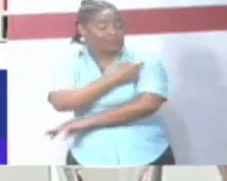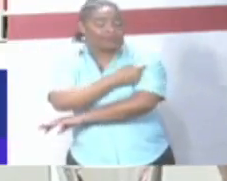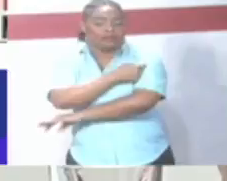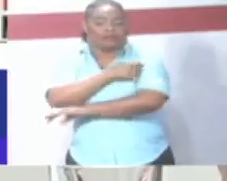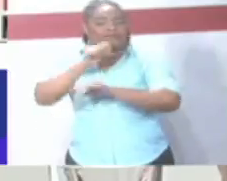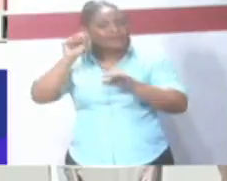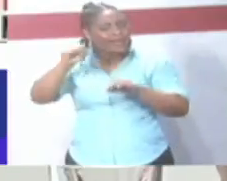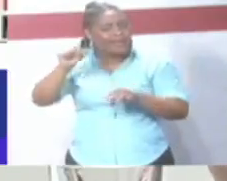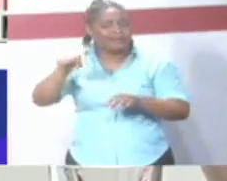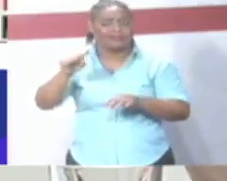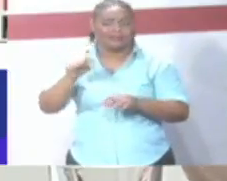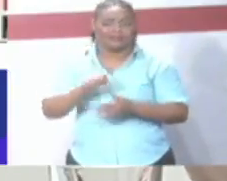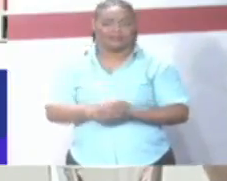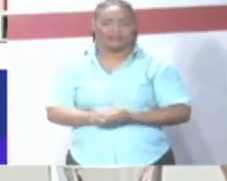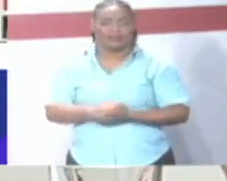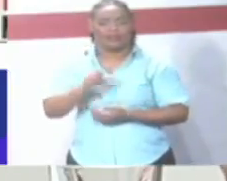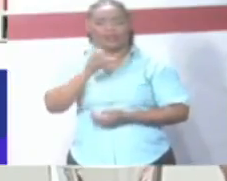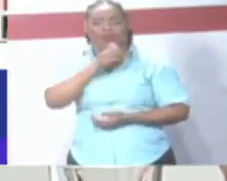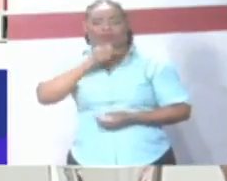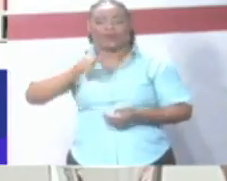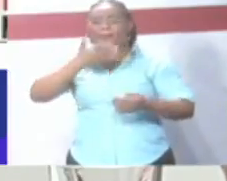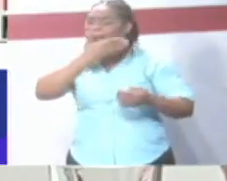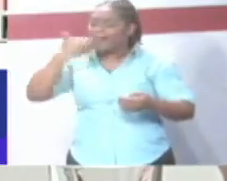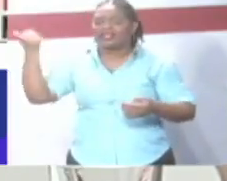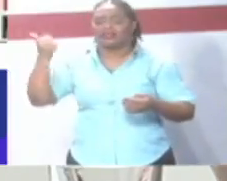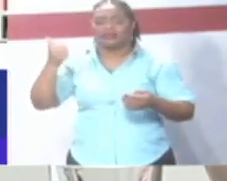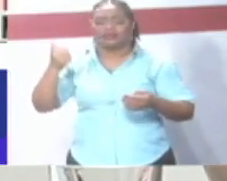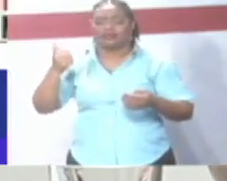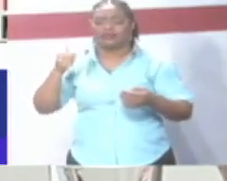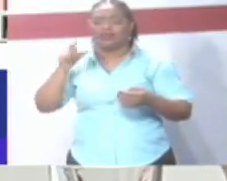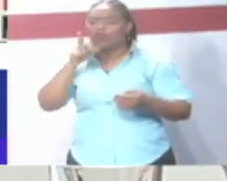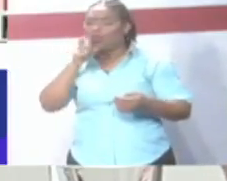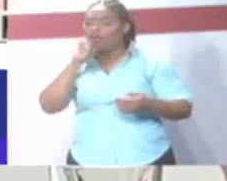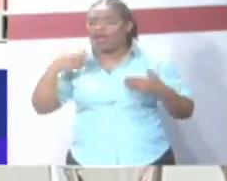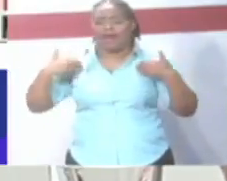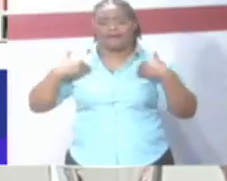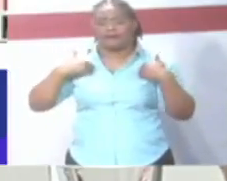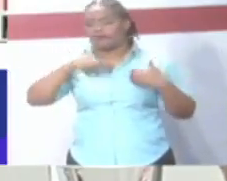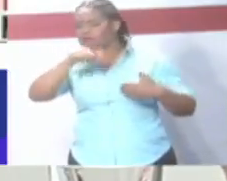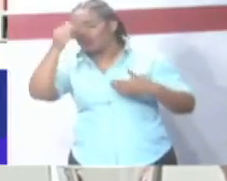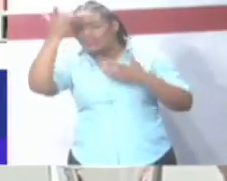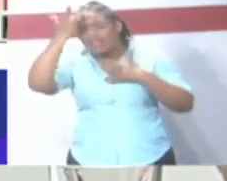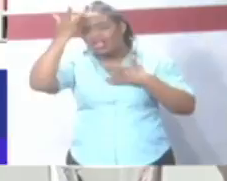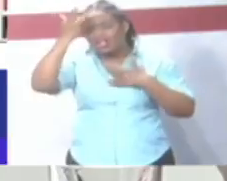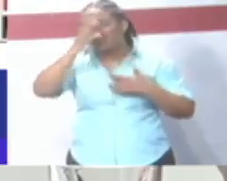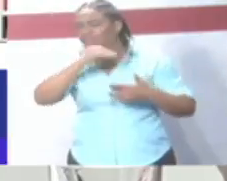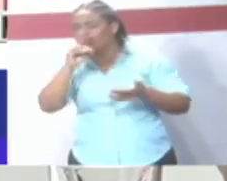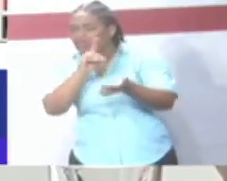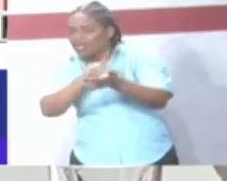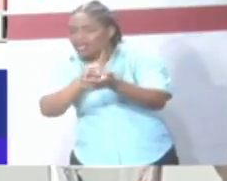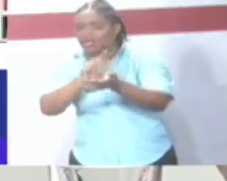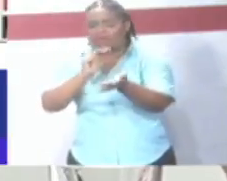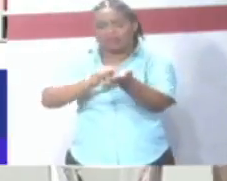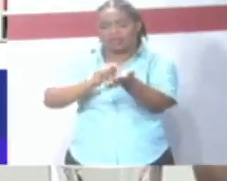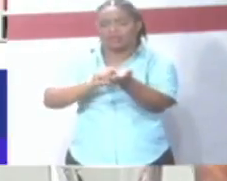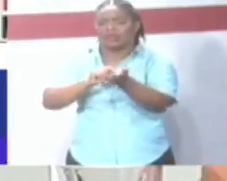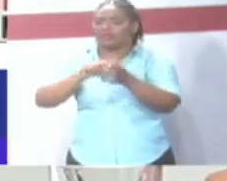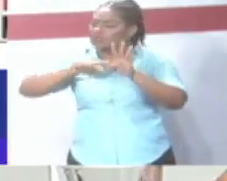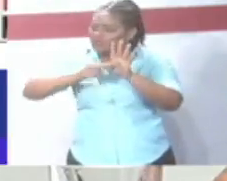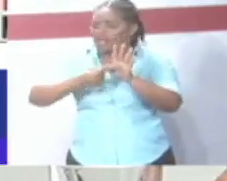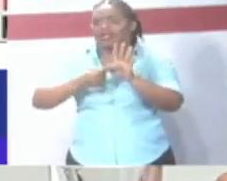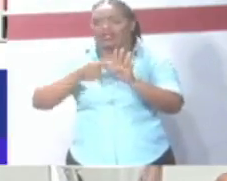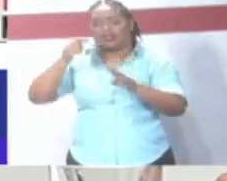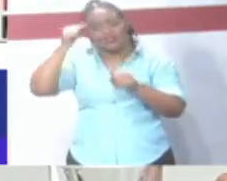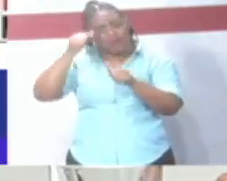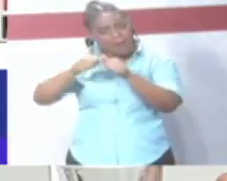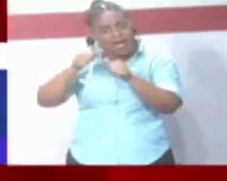with comorbidities and healthcare workers, nurses, doctors, and so on. All right? Thank you very much. Thank you, Minister. We